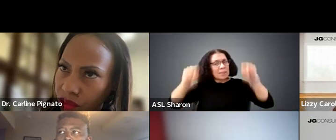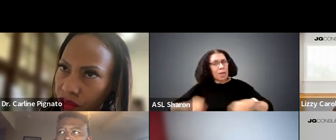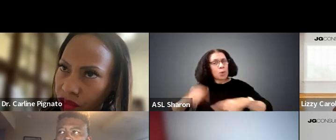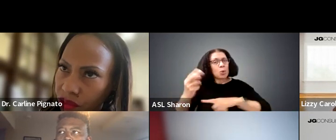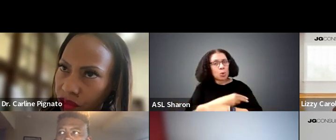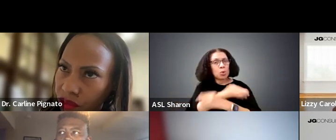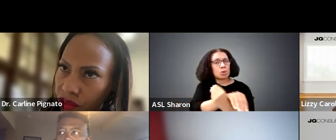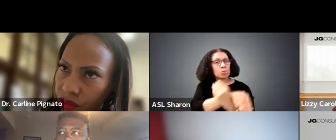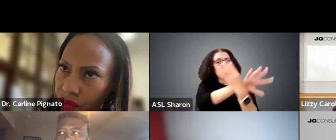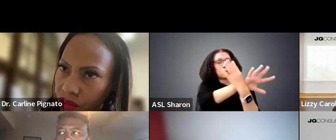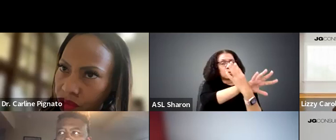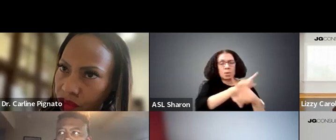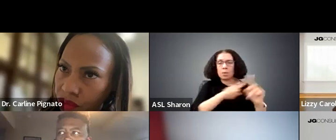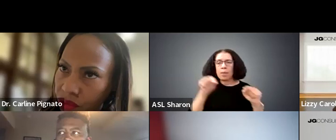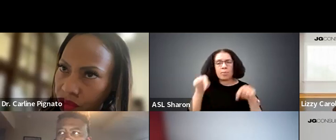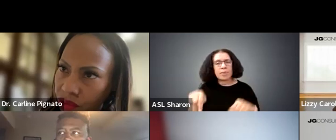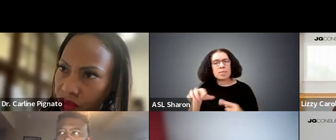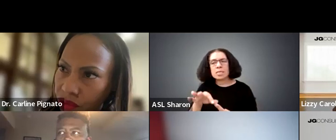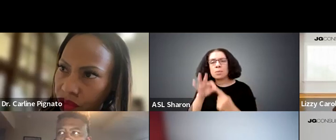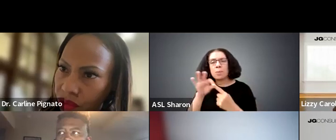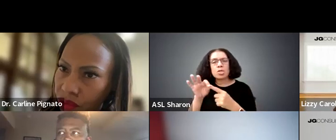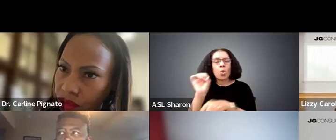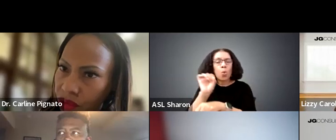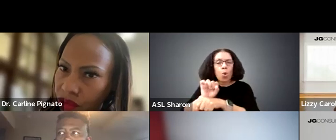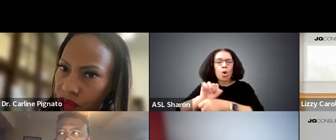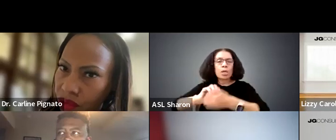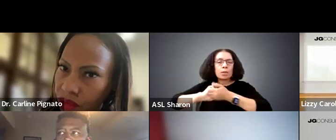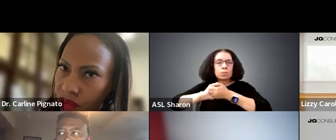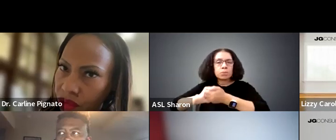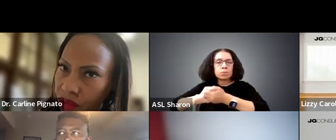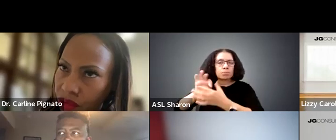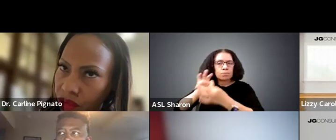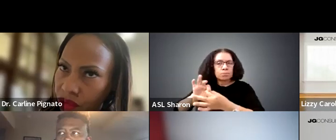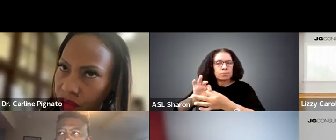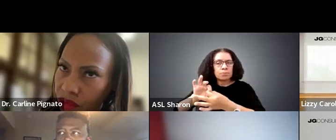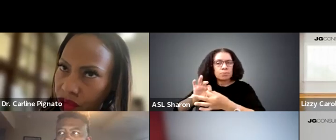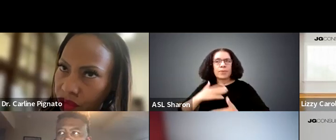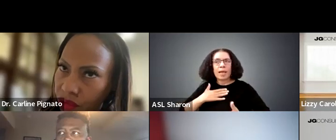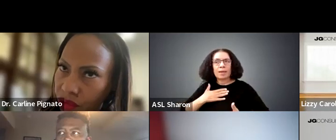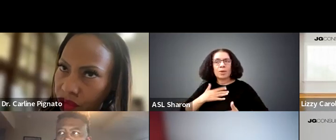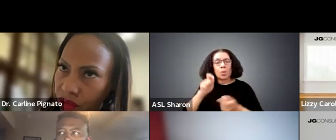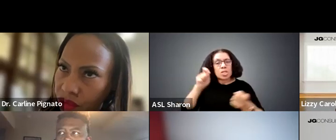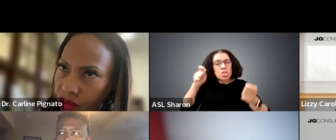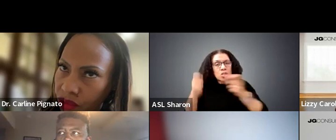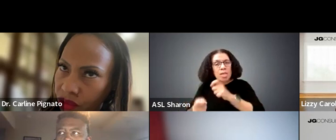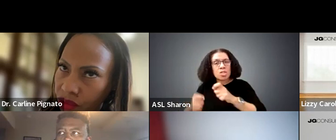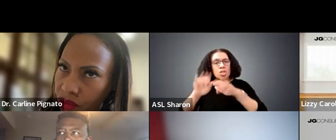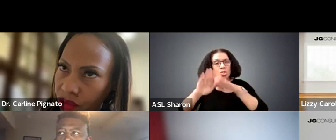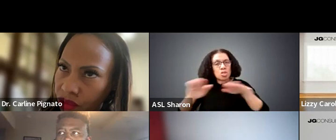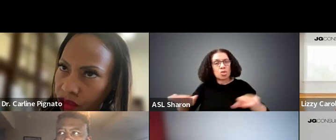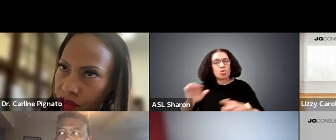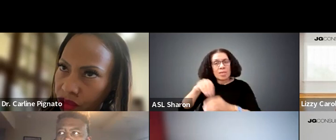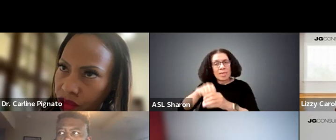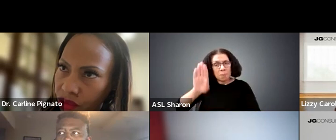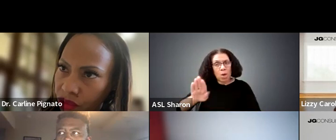but this is a special working relationship where you're actually transforming the lives of children in Boston. You have to be able to have time